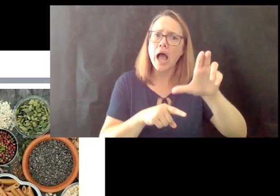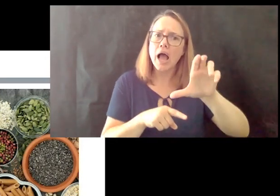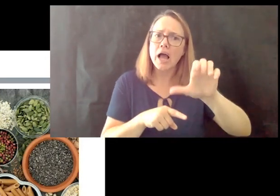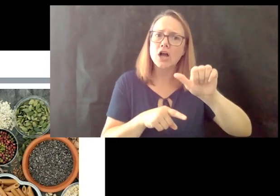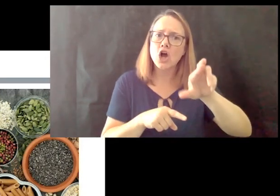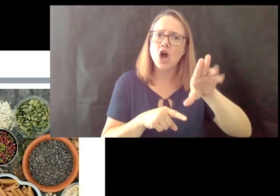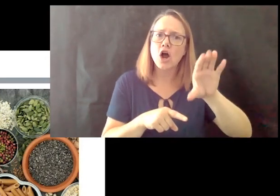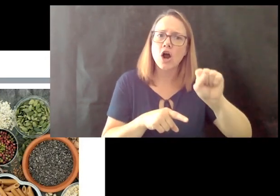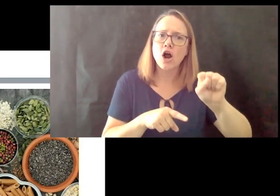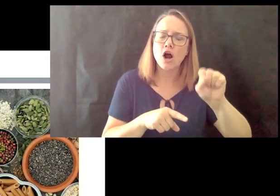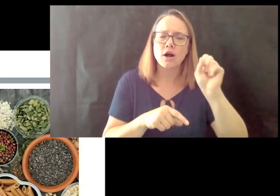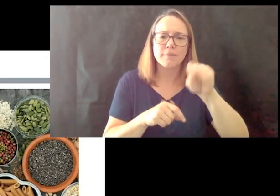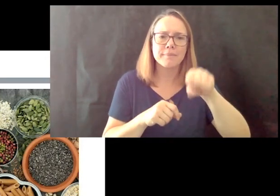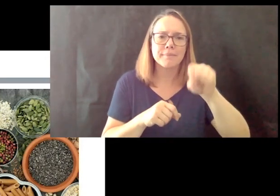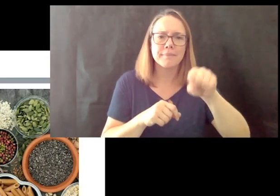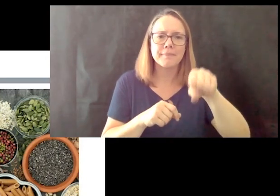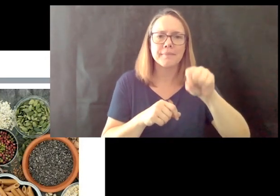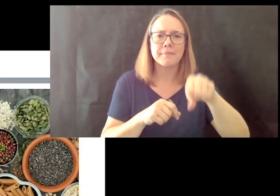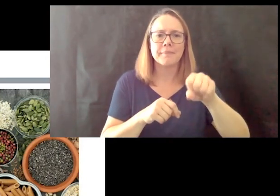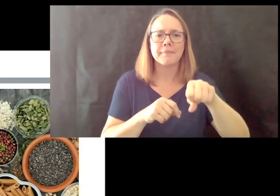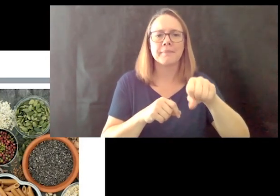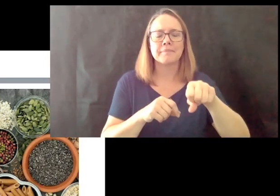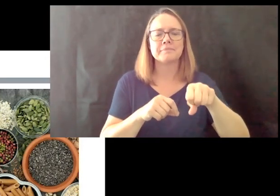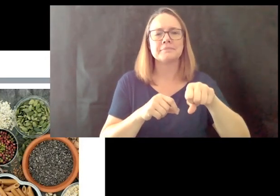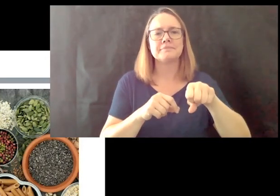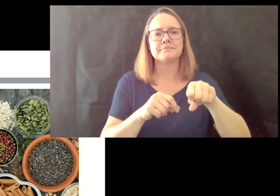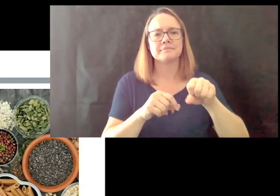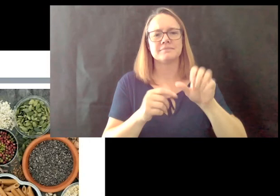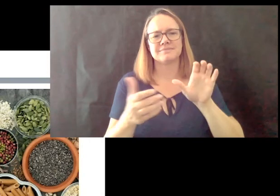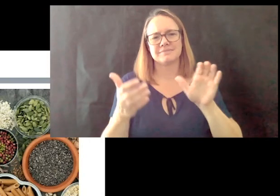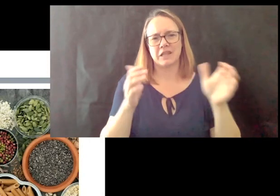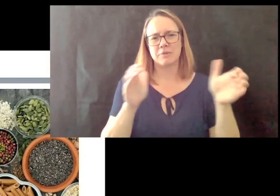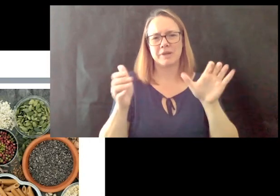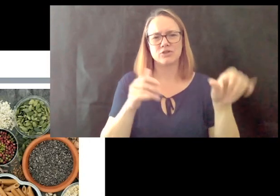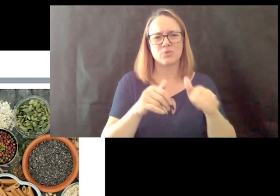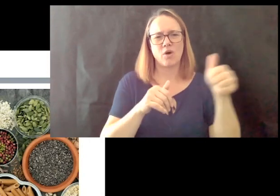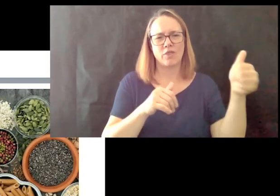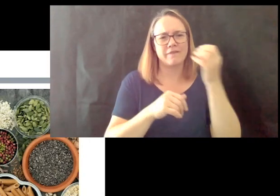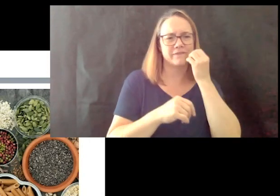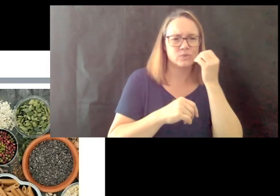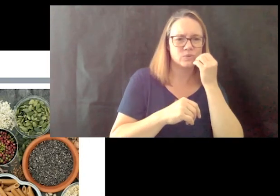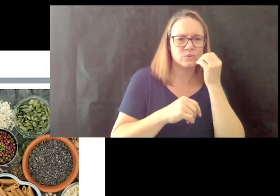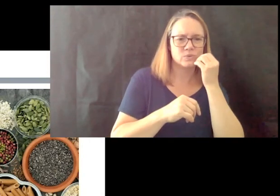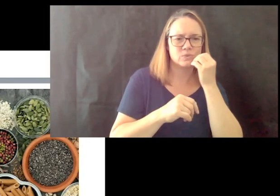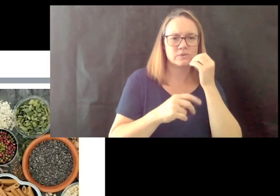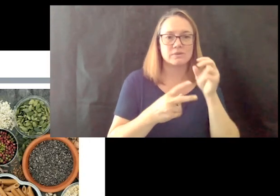in carbohydrate compared with some of the other plant sources, you know, that would be in the same